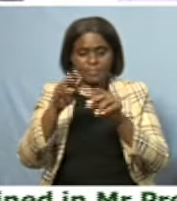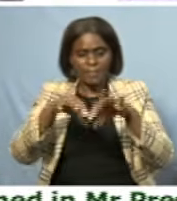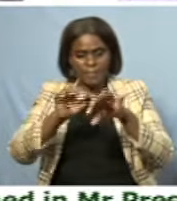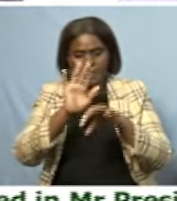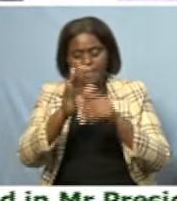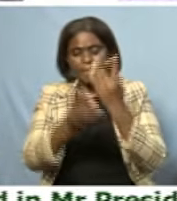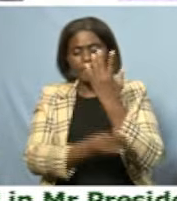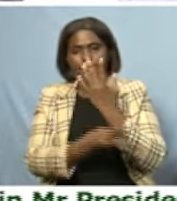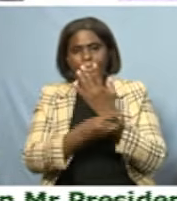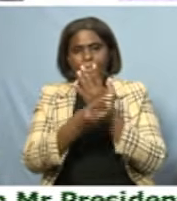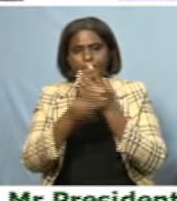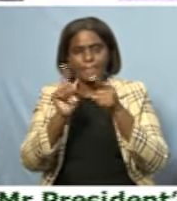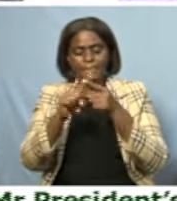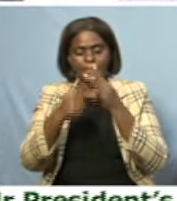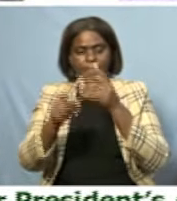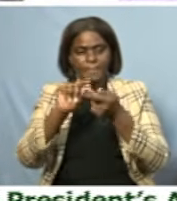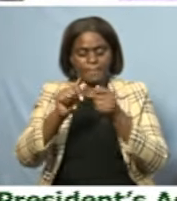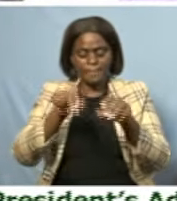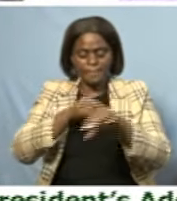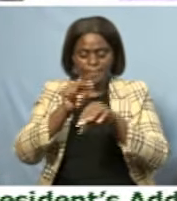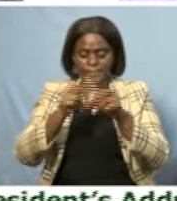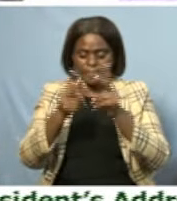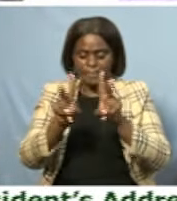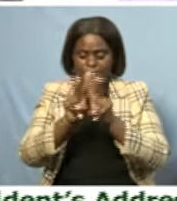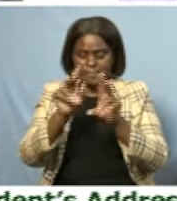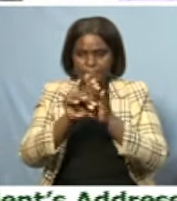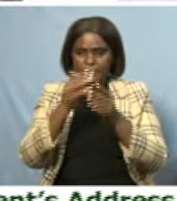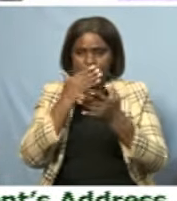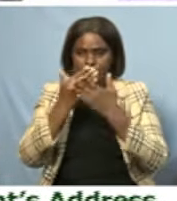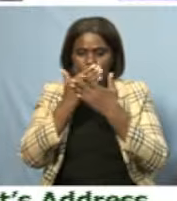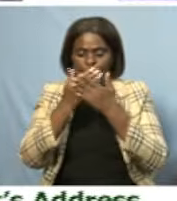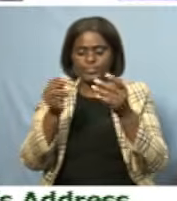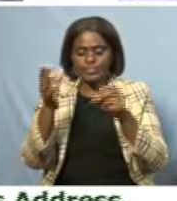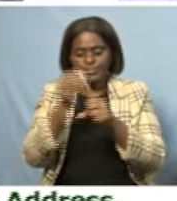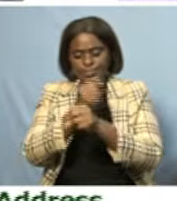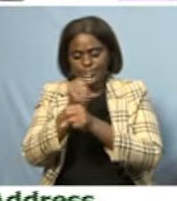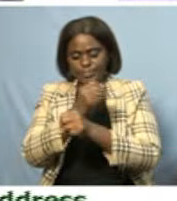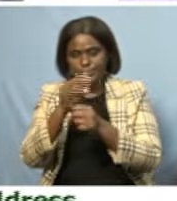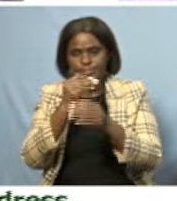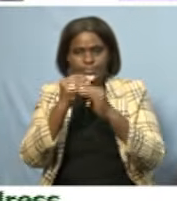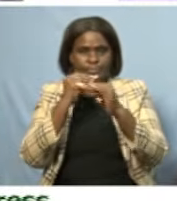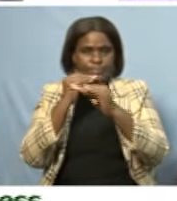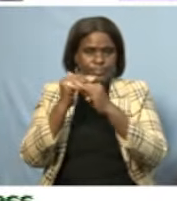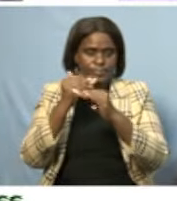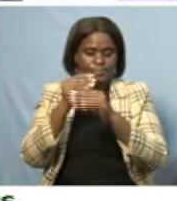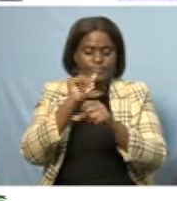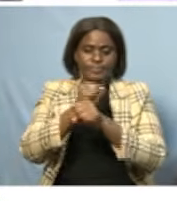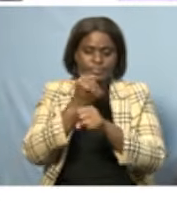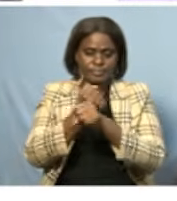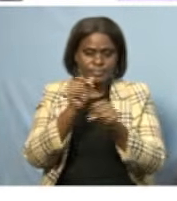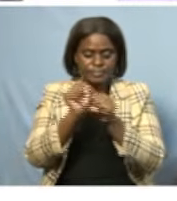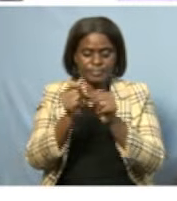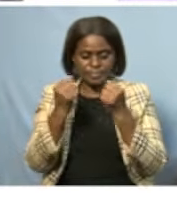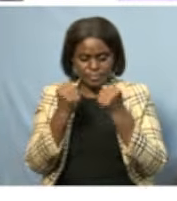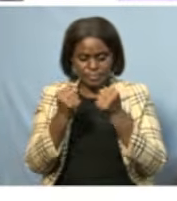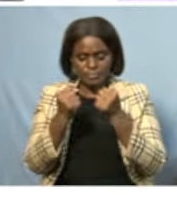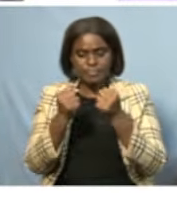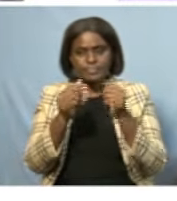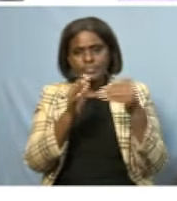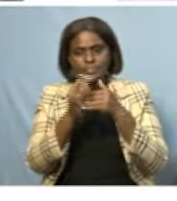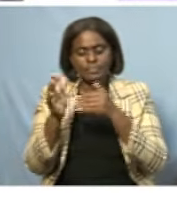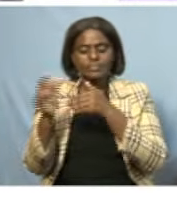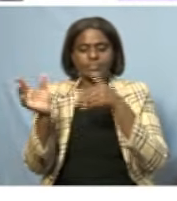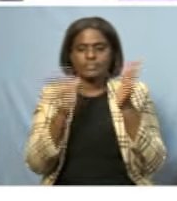sustainable development, turning our national values into tangible habits of equity, innovation, and resilience against